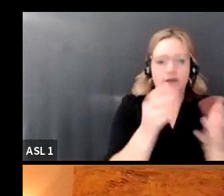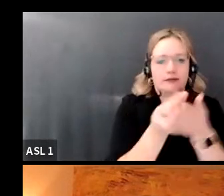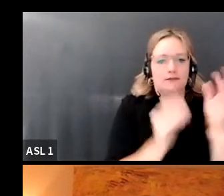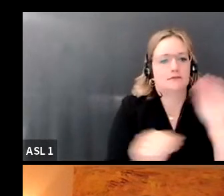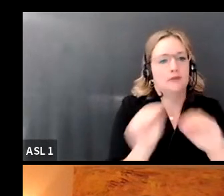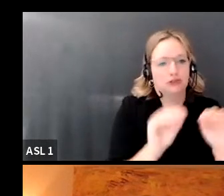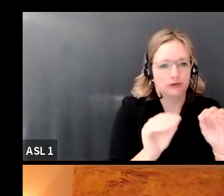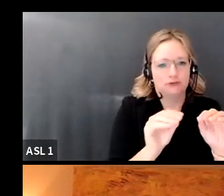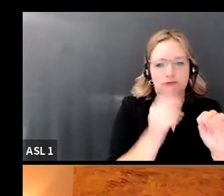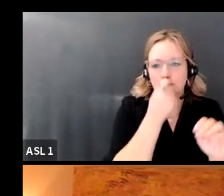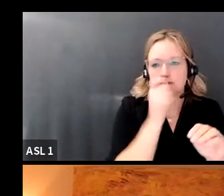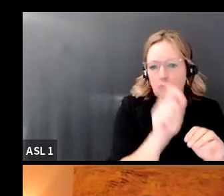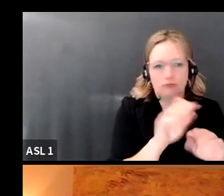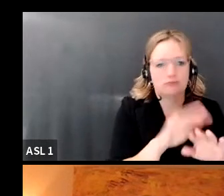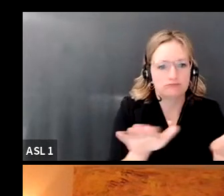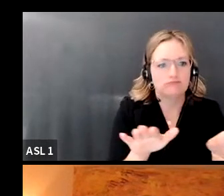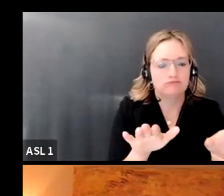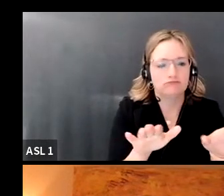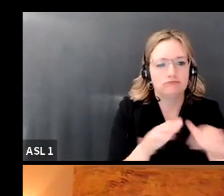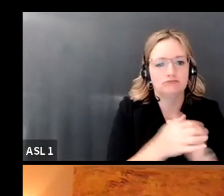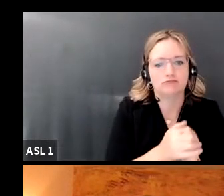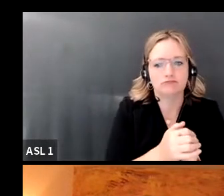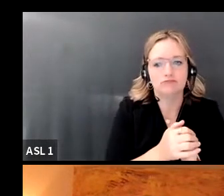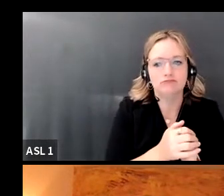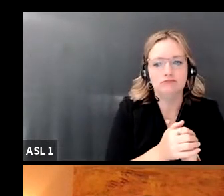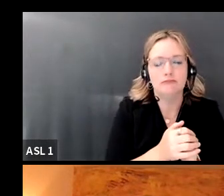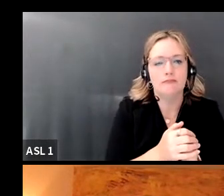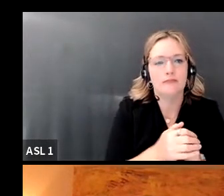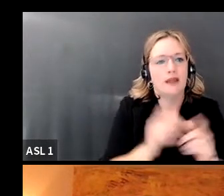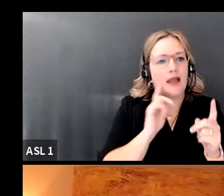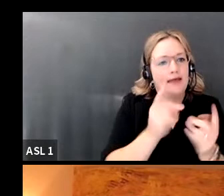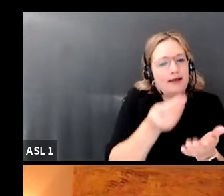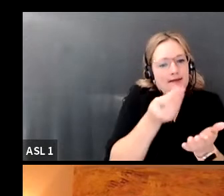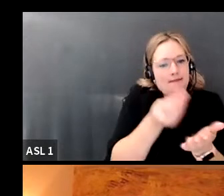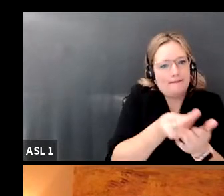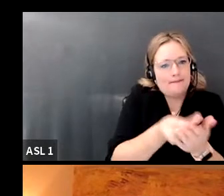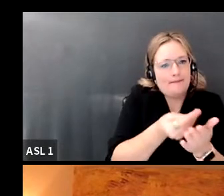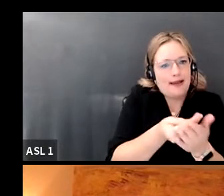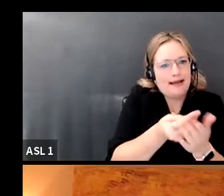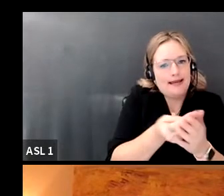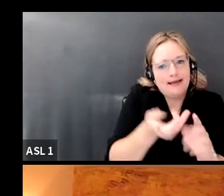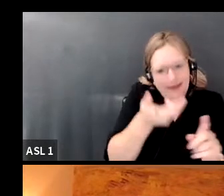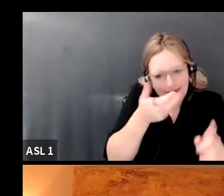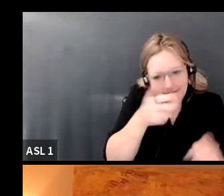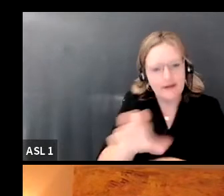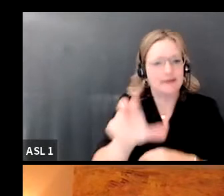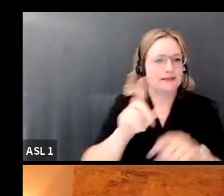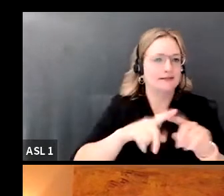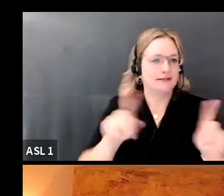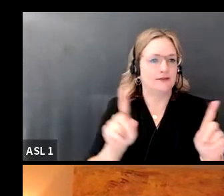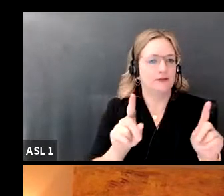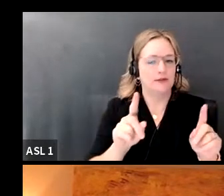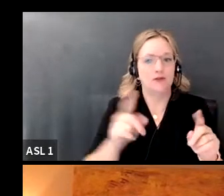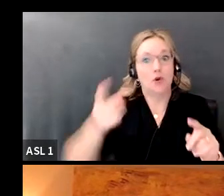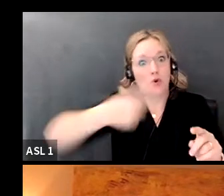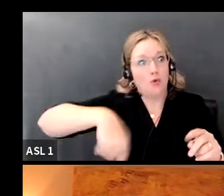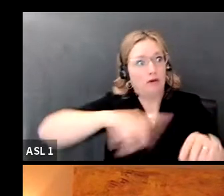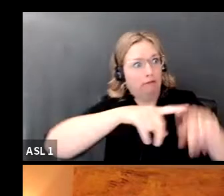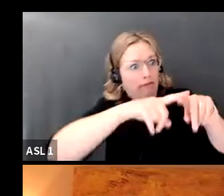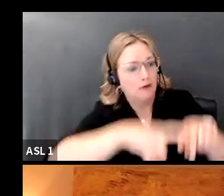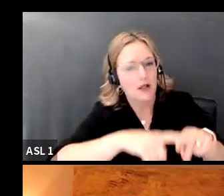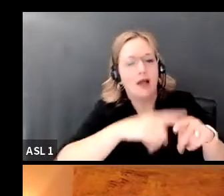municipal uh demand right it's about investing differently reducing our society reliance on policing